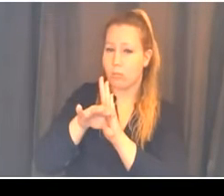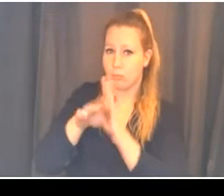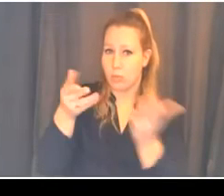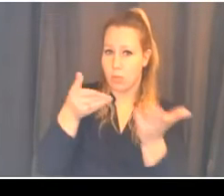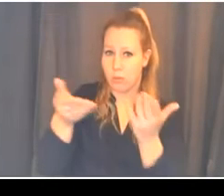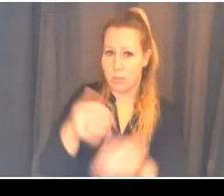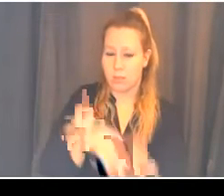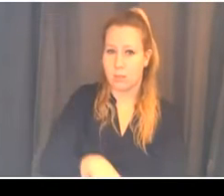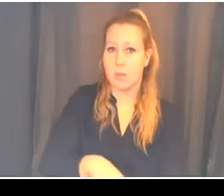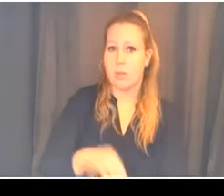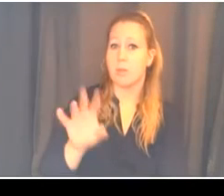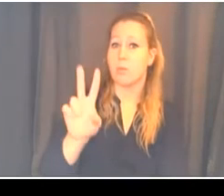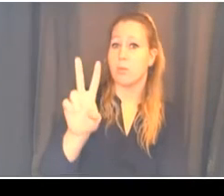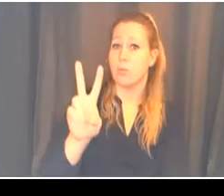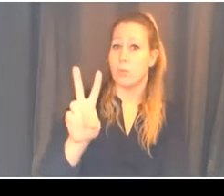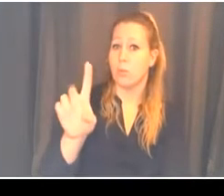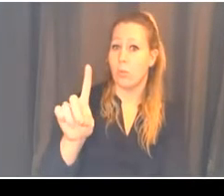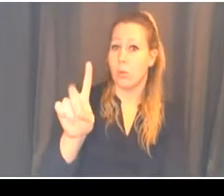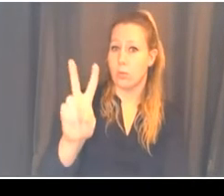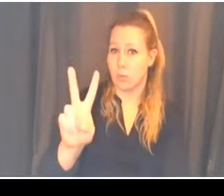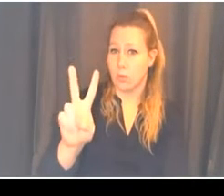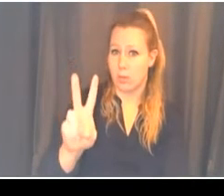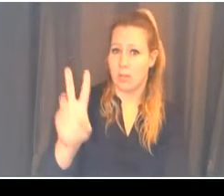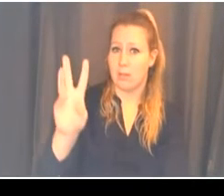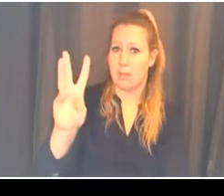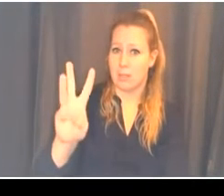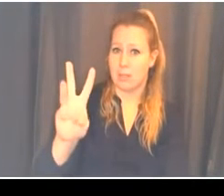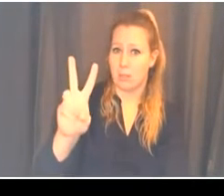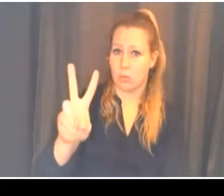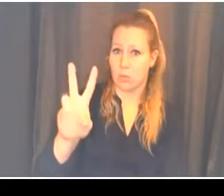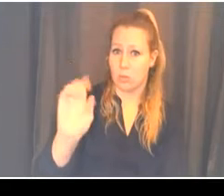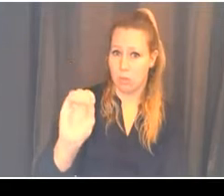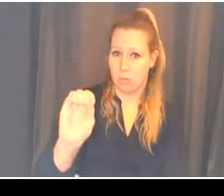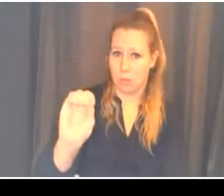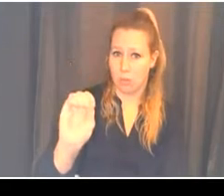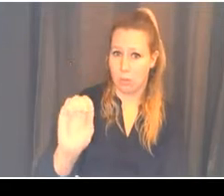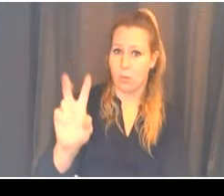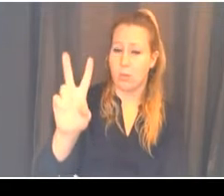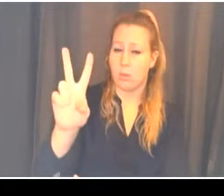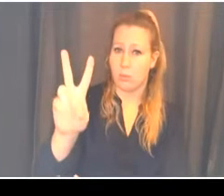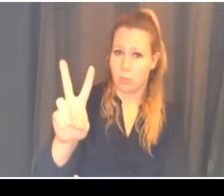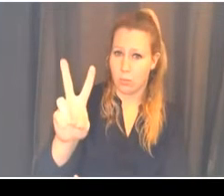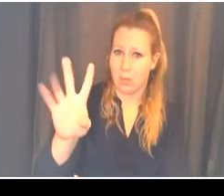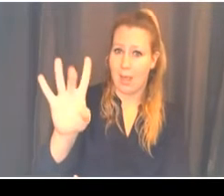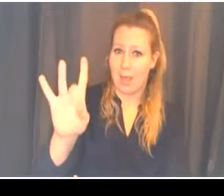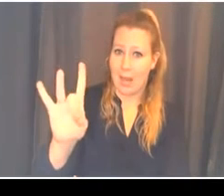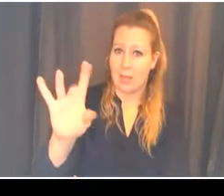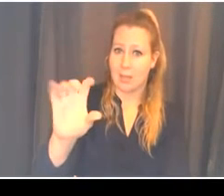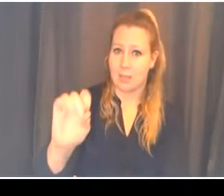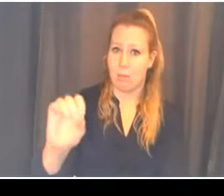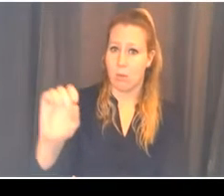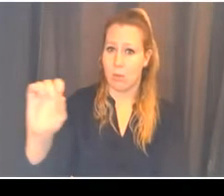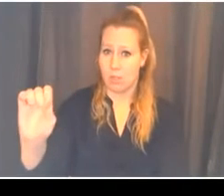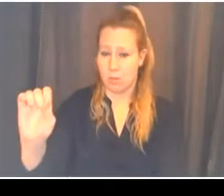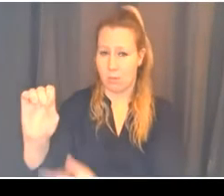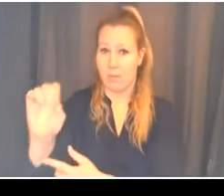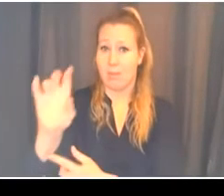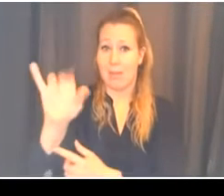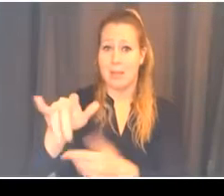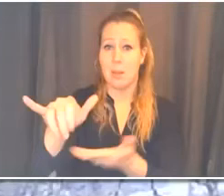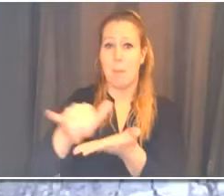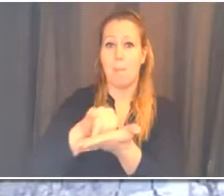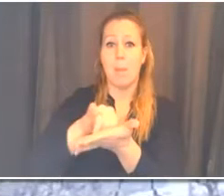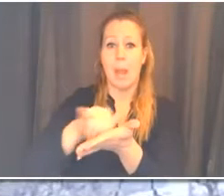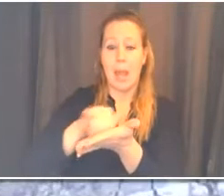menaka I know that you've been waiting for a while and your technology dropped you off but you're back council member